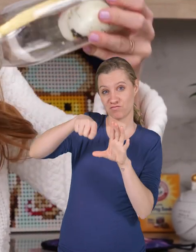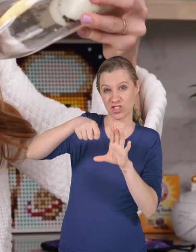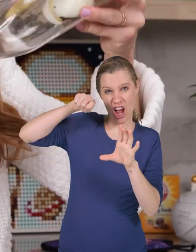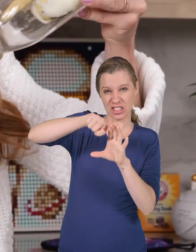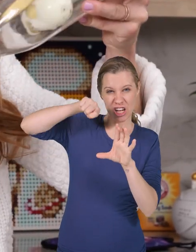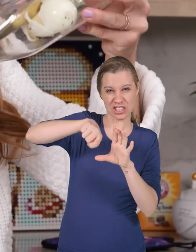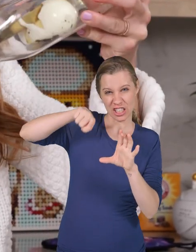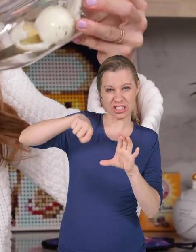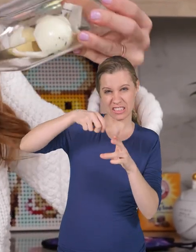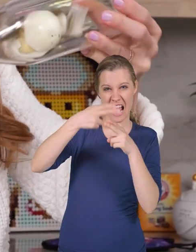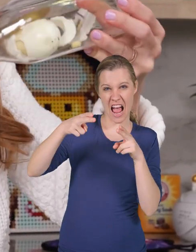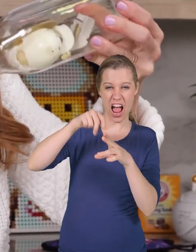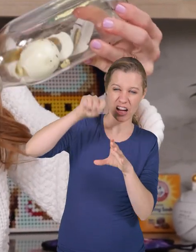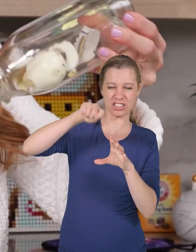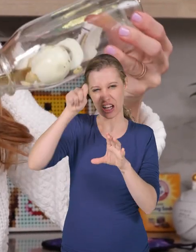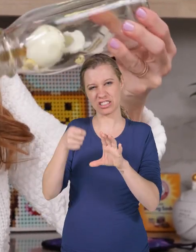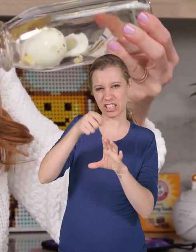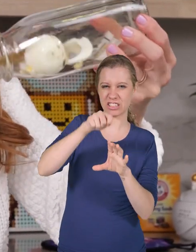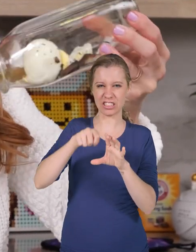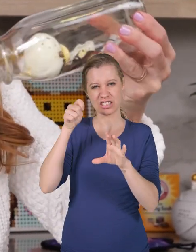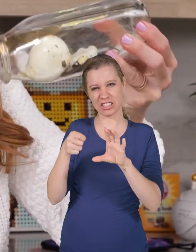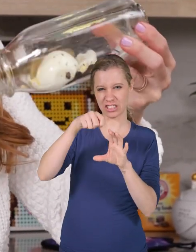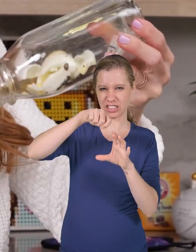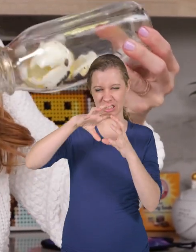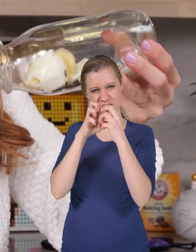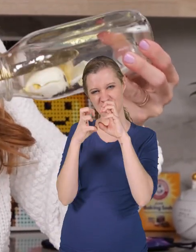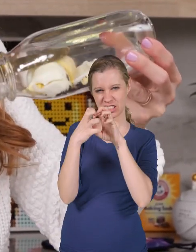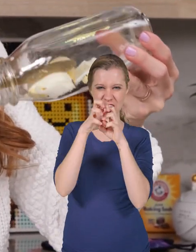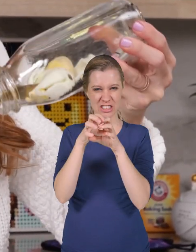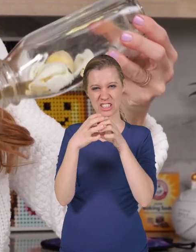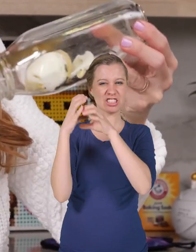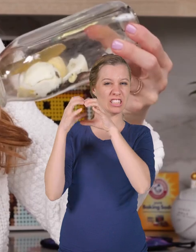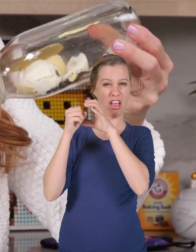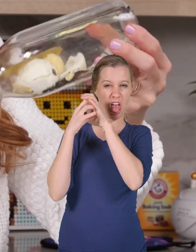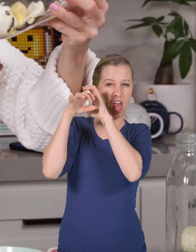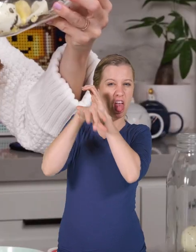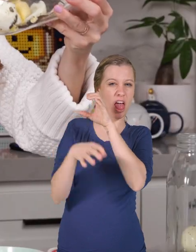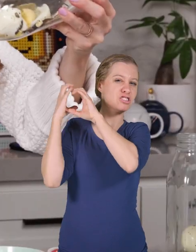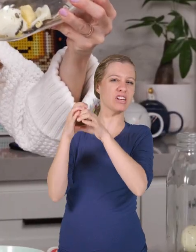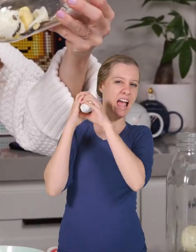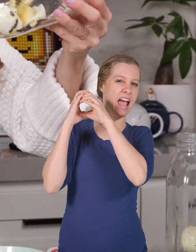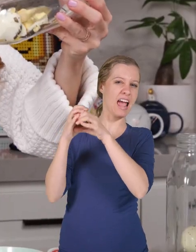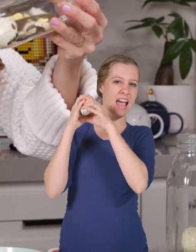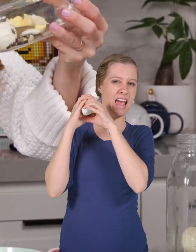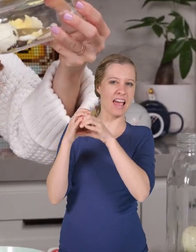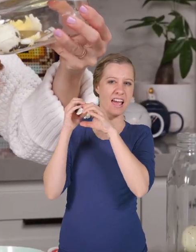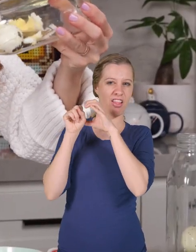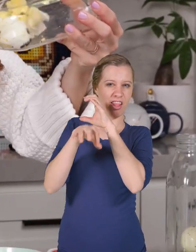chop up your egg, and just shake out the guts.